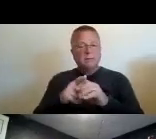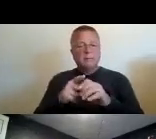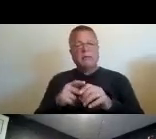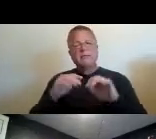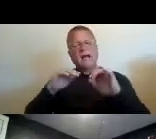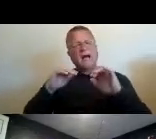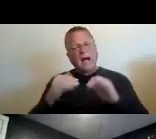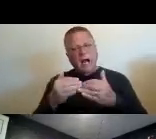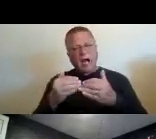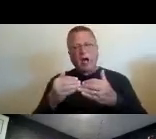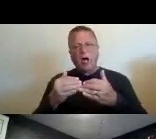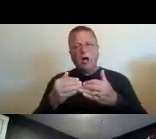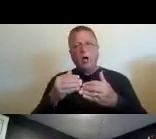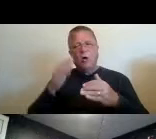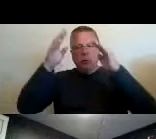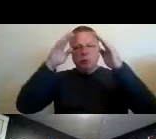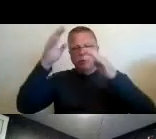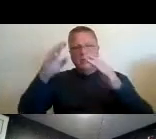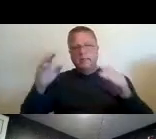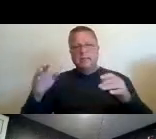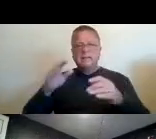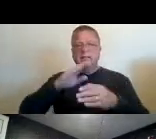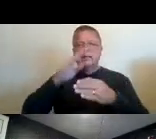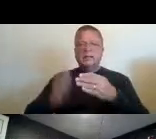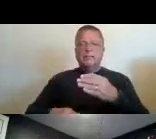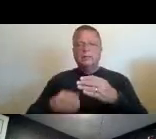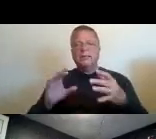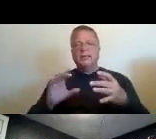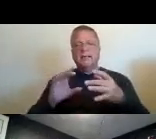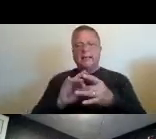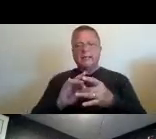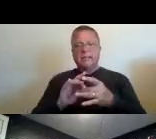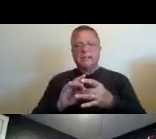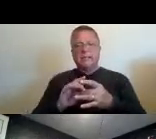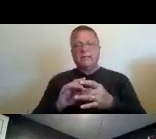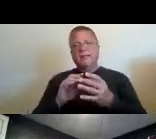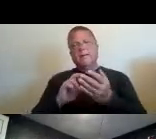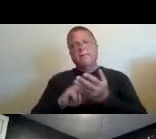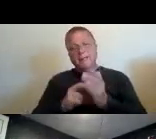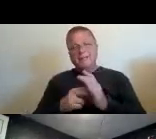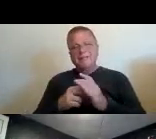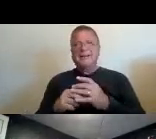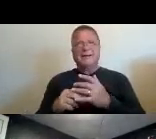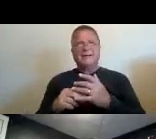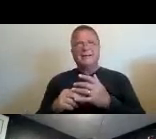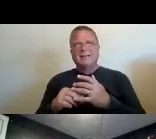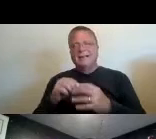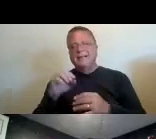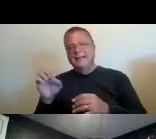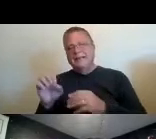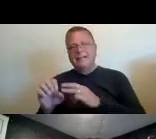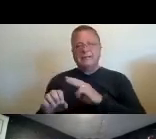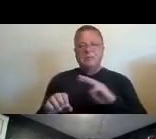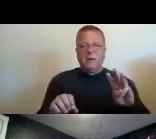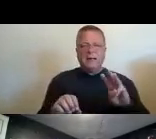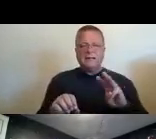how do we create that complete connection, at least in sort of this east-west direction now, because